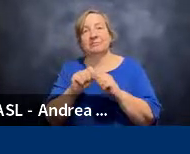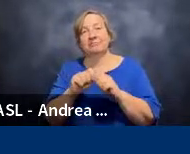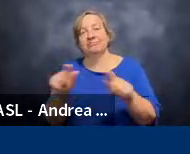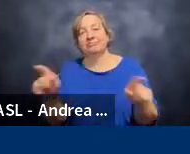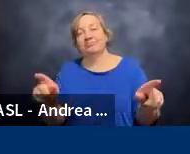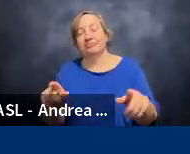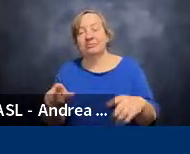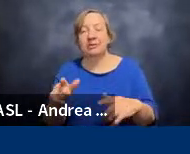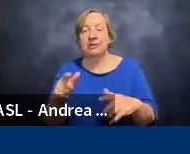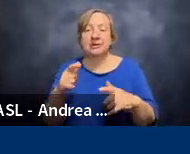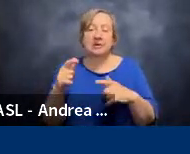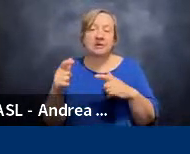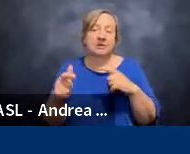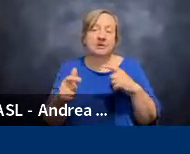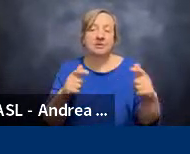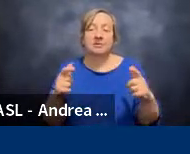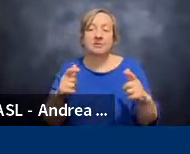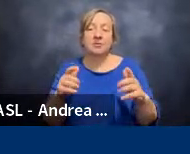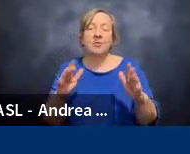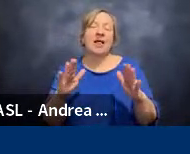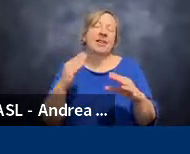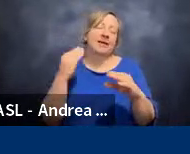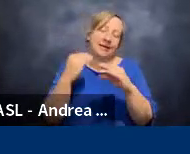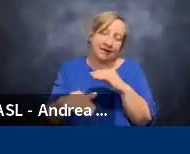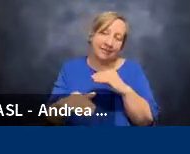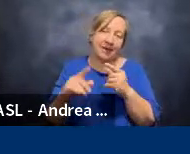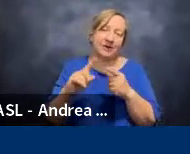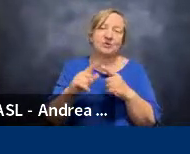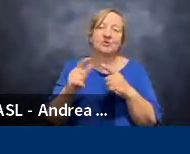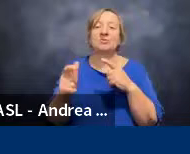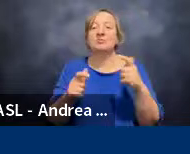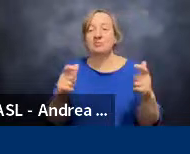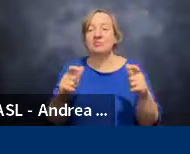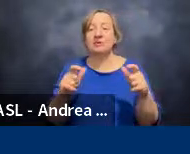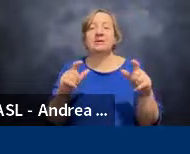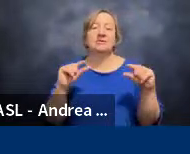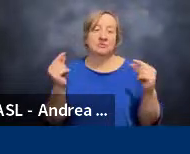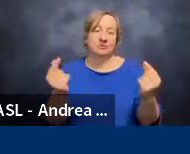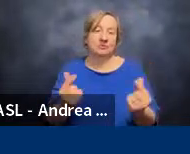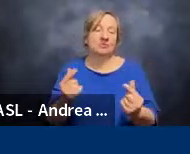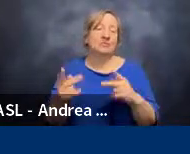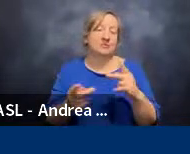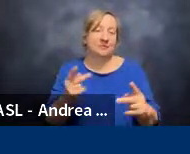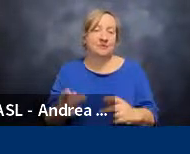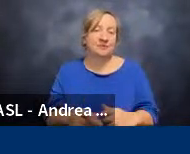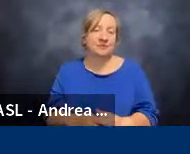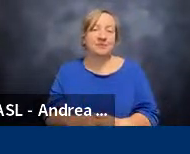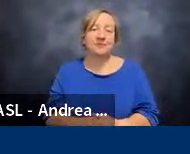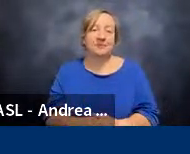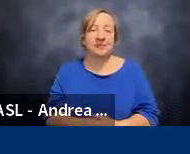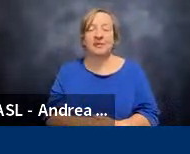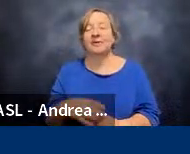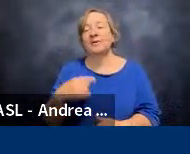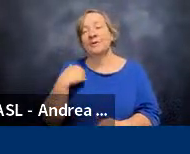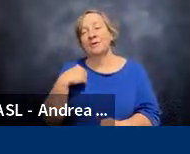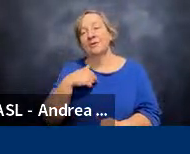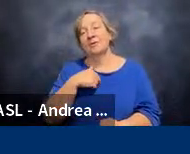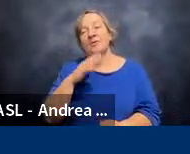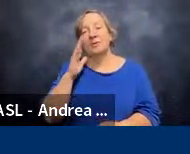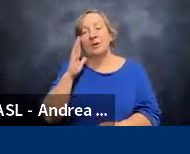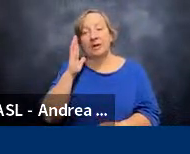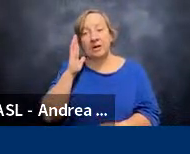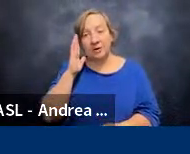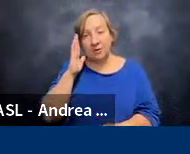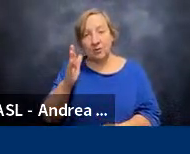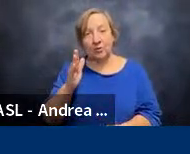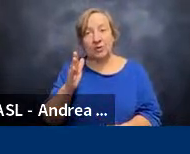large, an email to a very large distribution group. And we will also, just so you know,